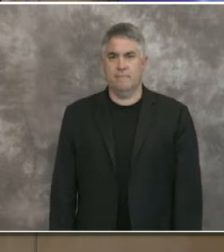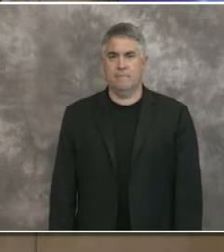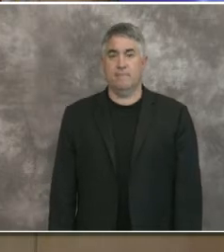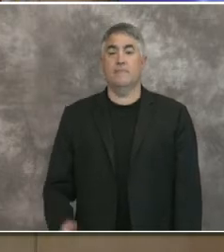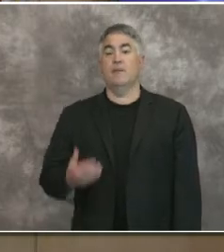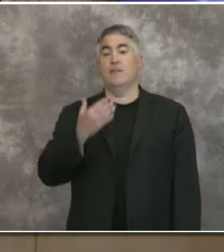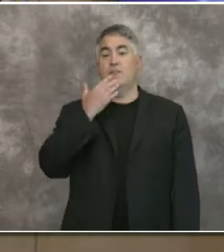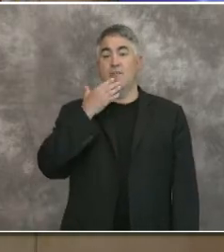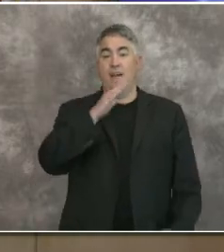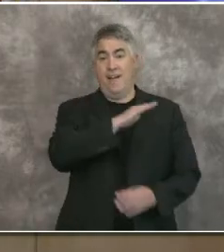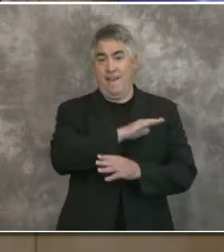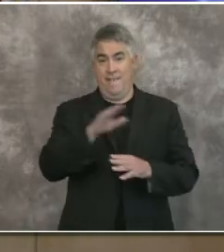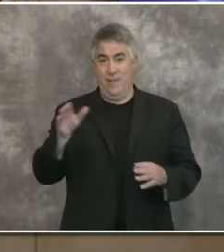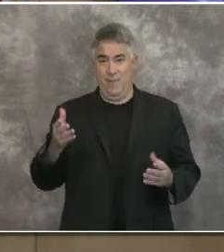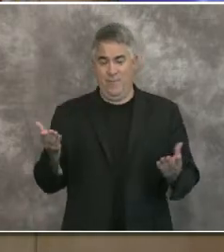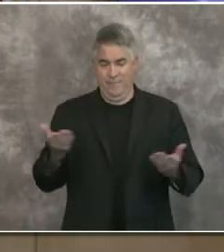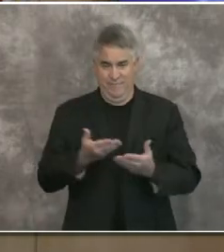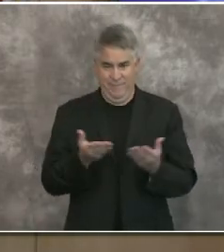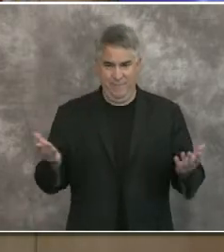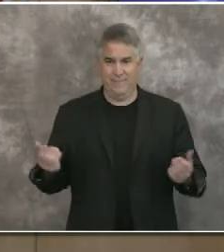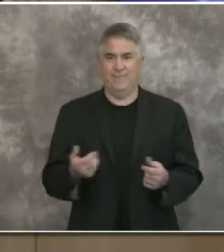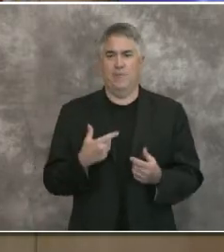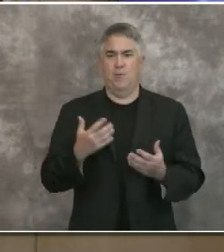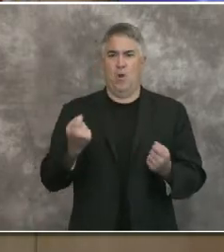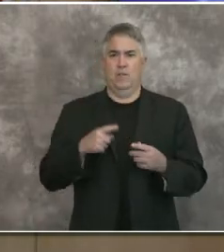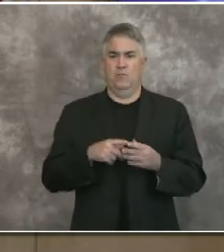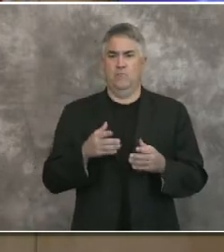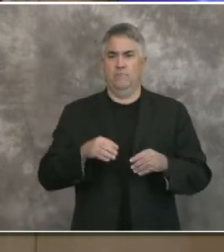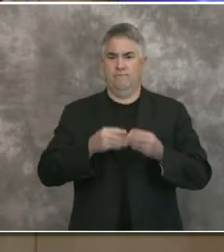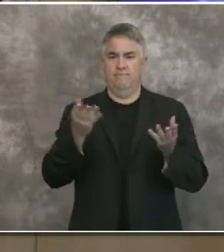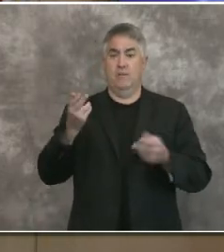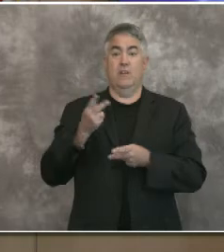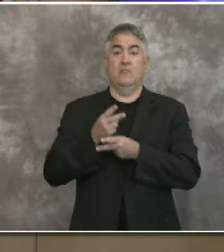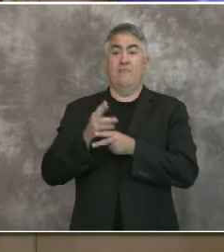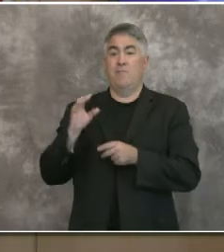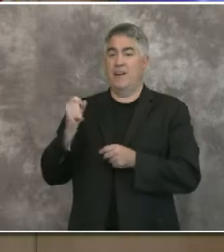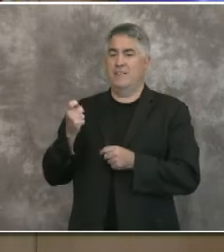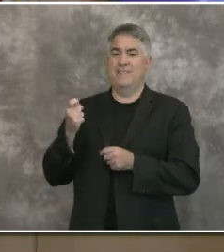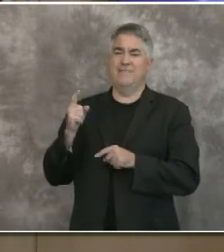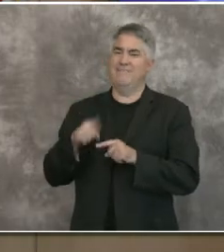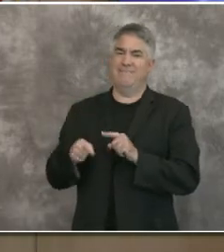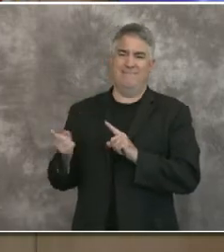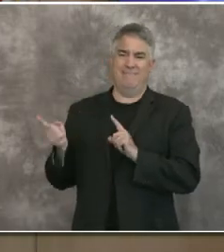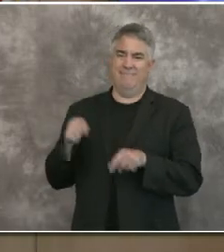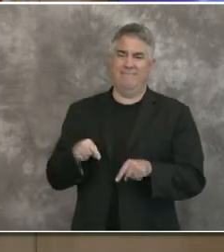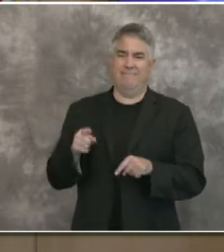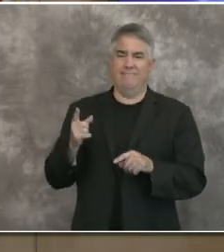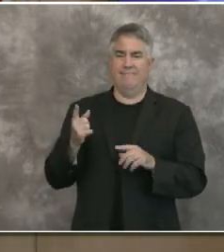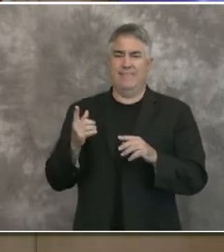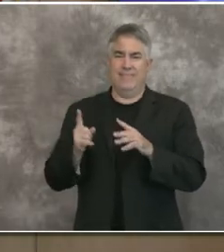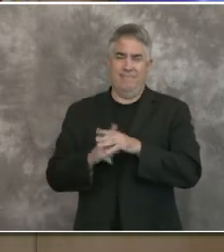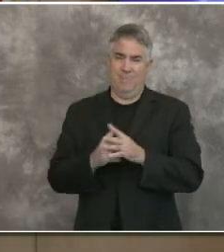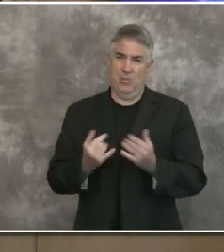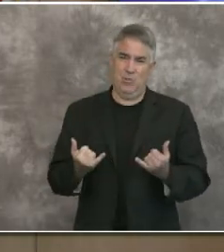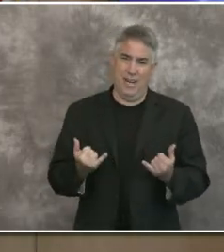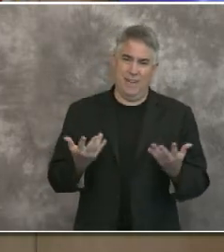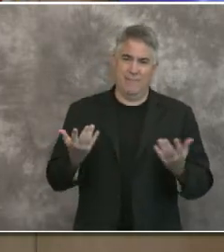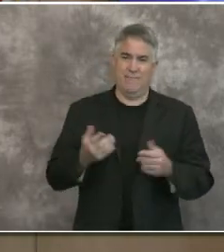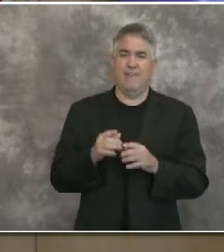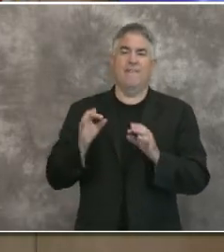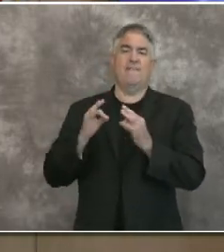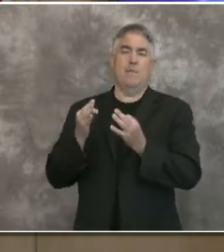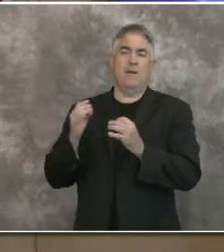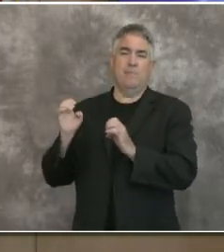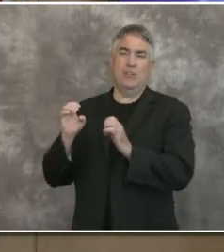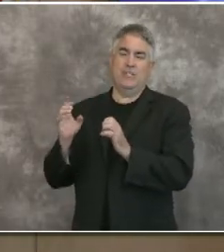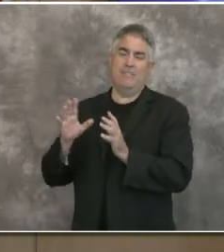Hey, good afternoon. Wanted to begin by letting you know Supervisor Greg Cox is not able to be here today. He had a family emergency.